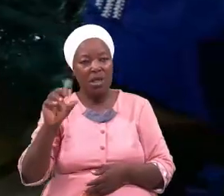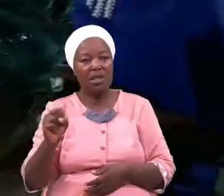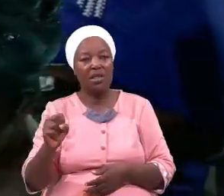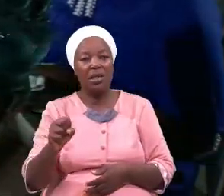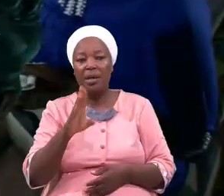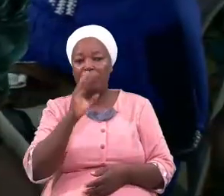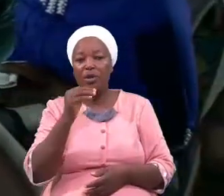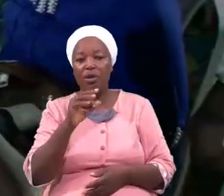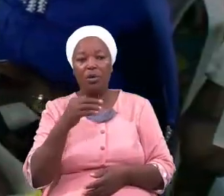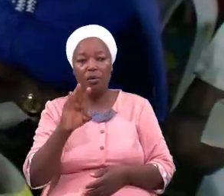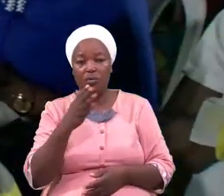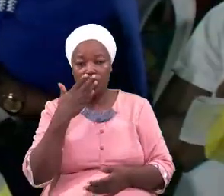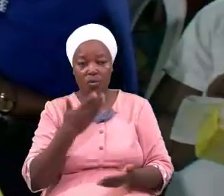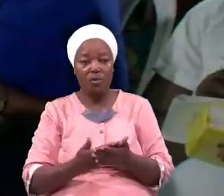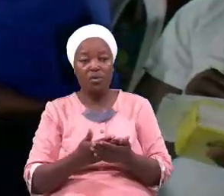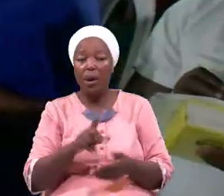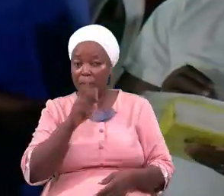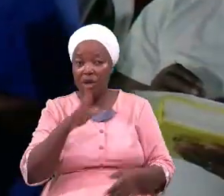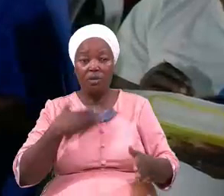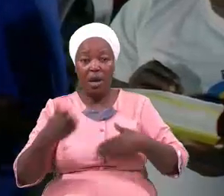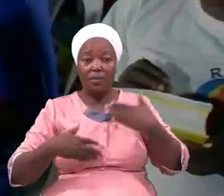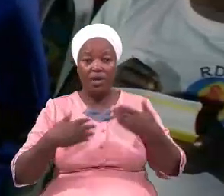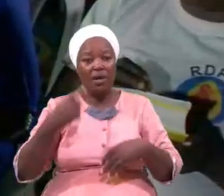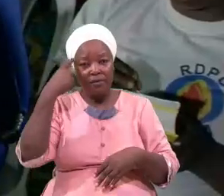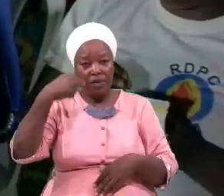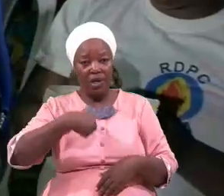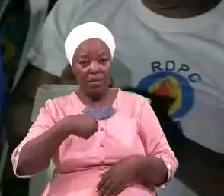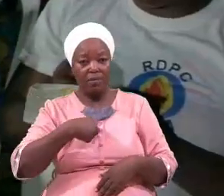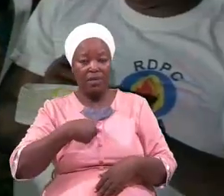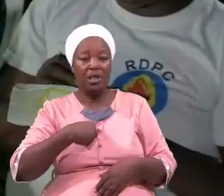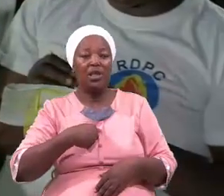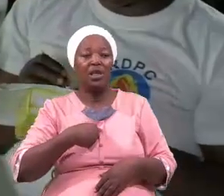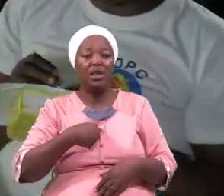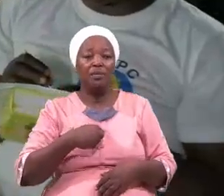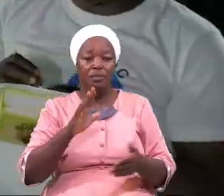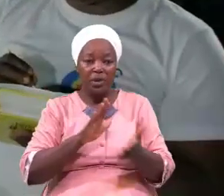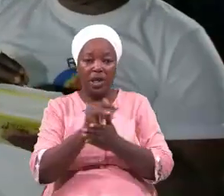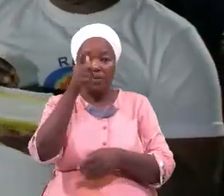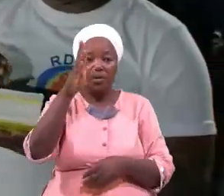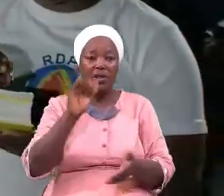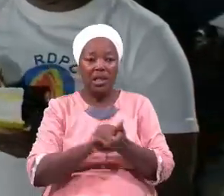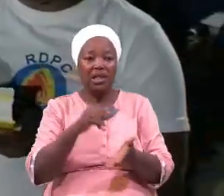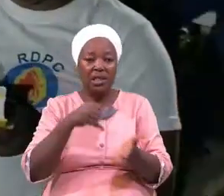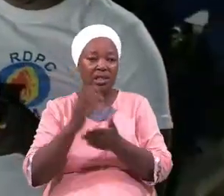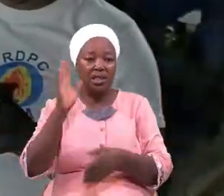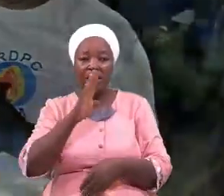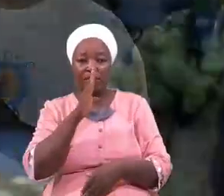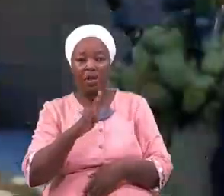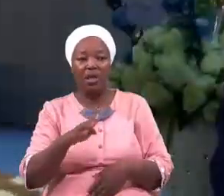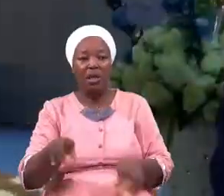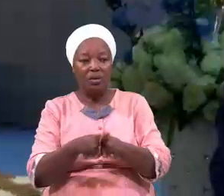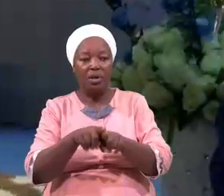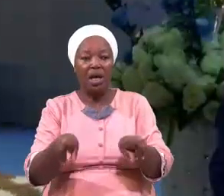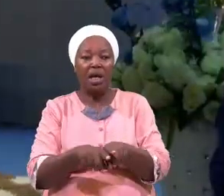I believe God that it shall be even as it was told me.